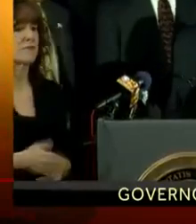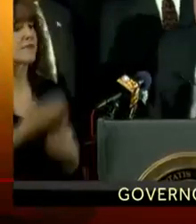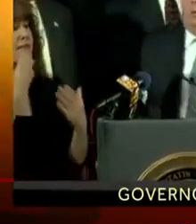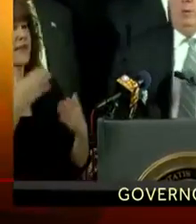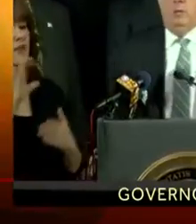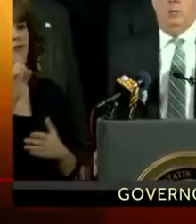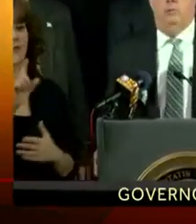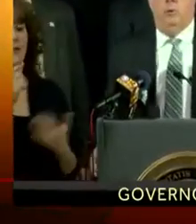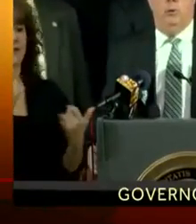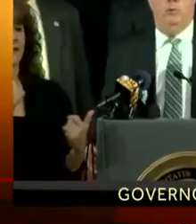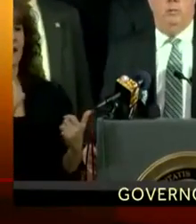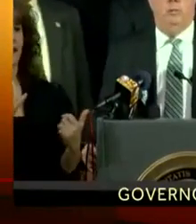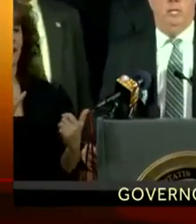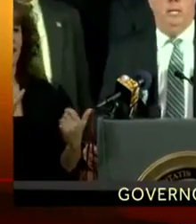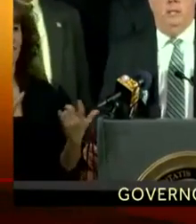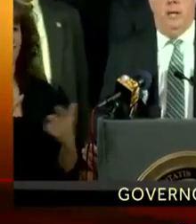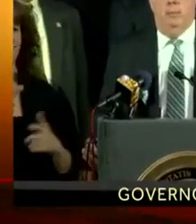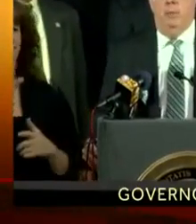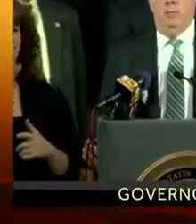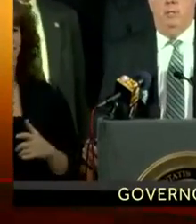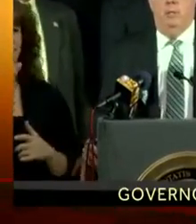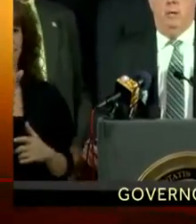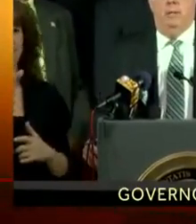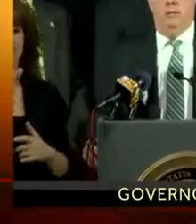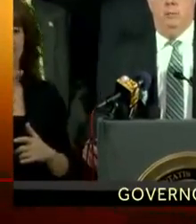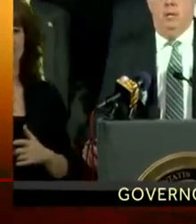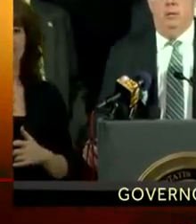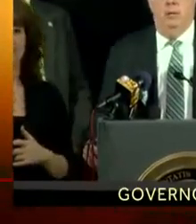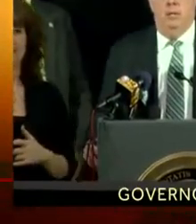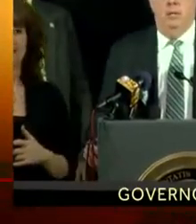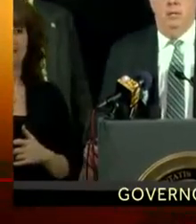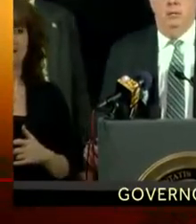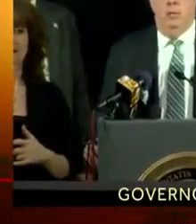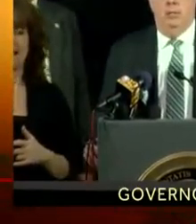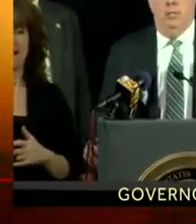Thank you, Colonel. Now we're going to turn the floor over to Clay Stamp, who is the Director of the